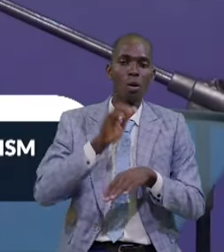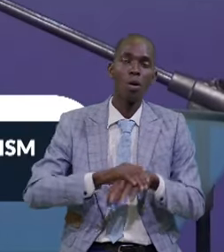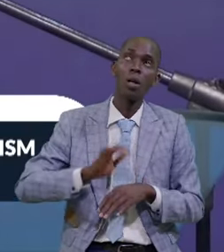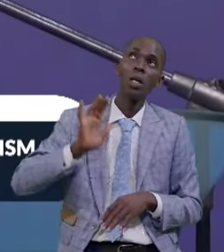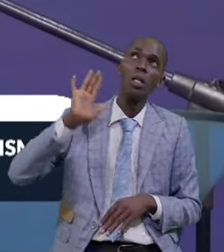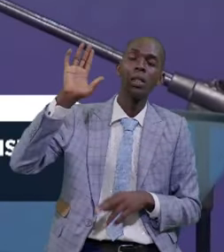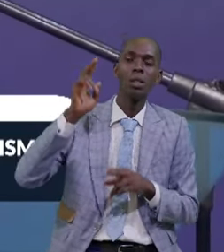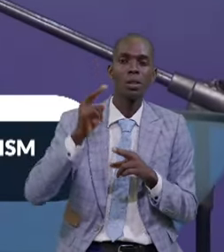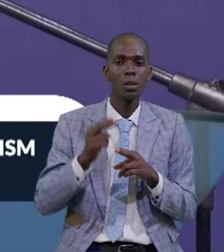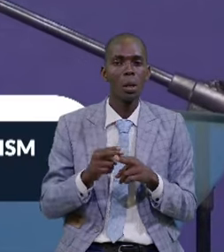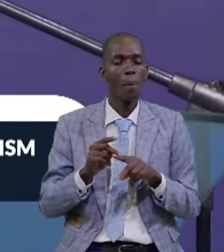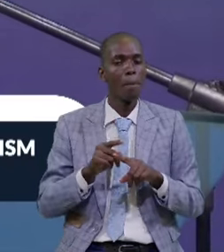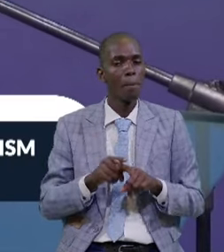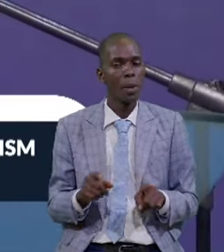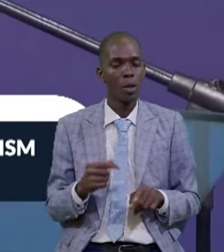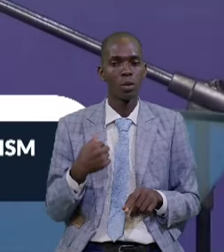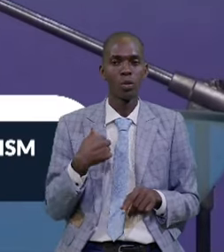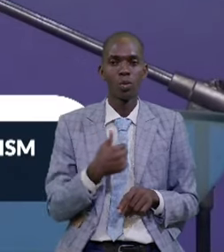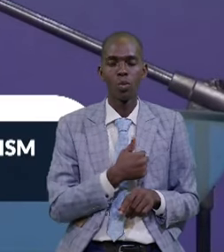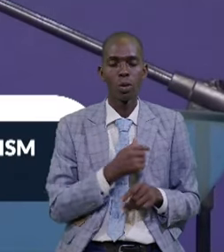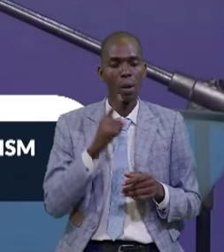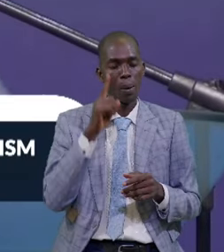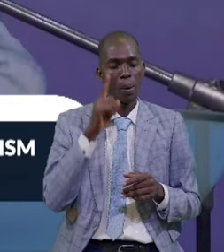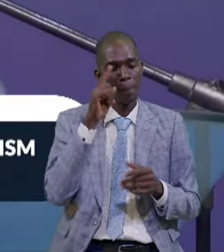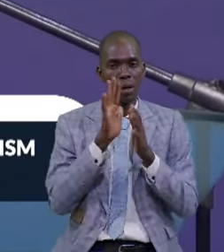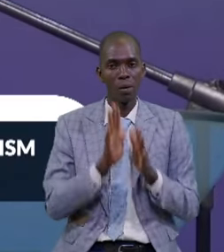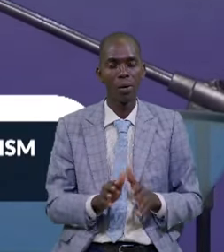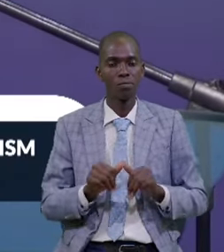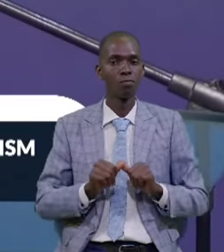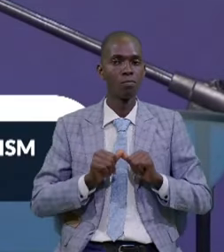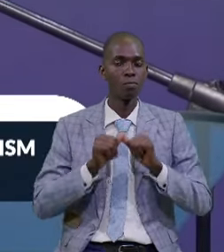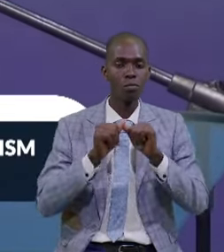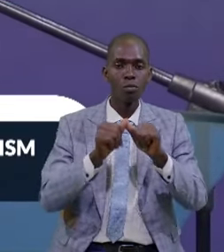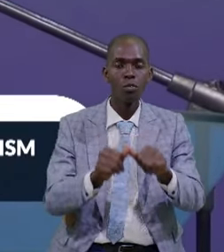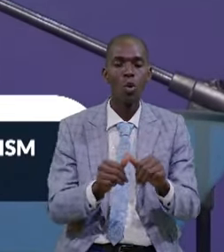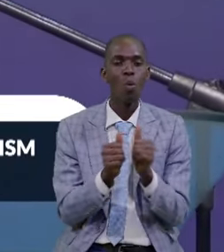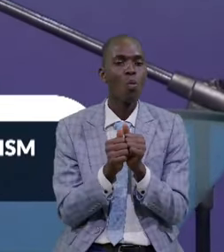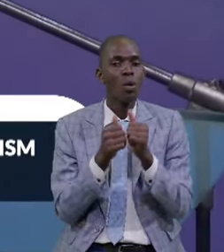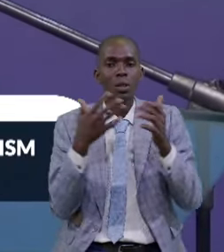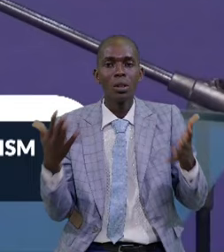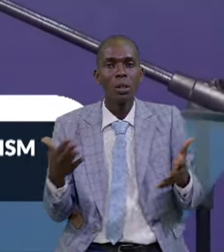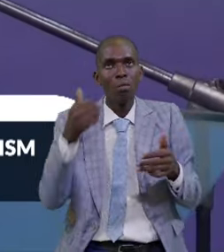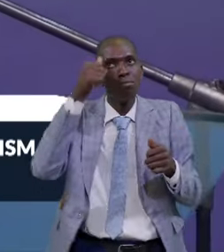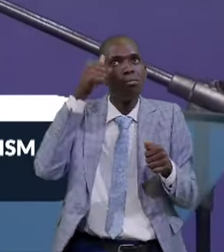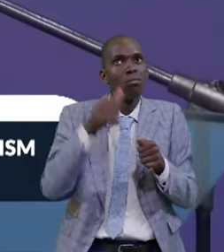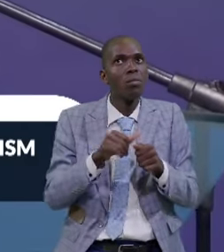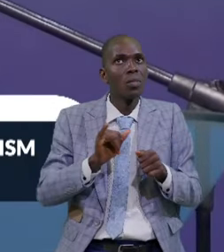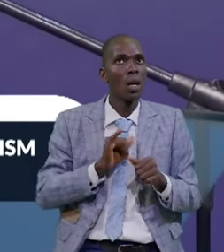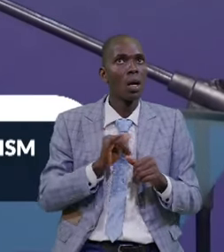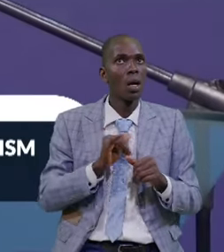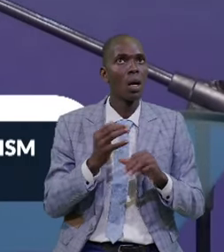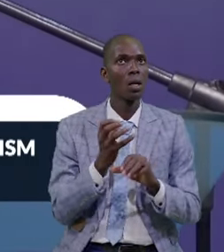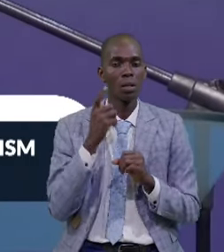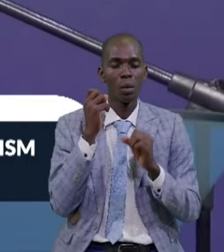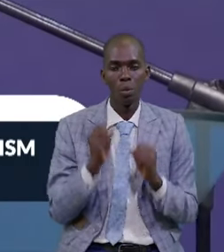we believers will carry on without remembering, I have the power of sonship